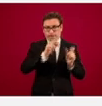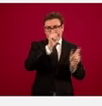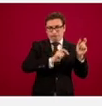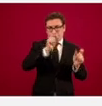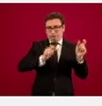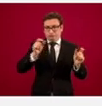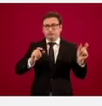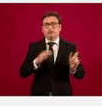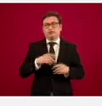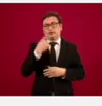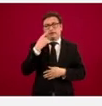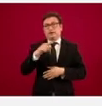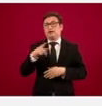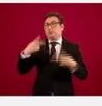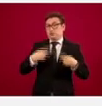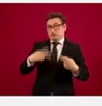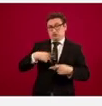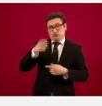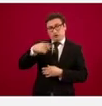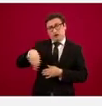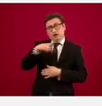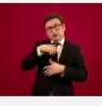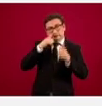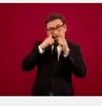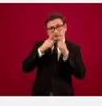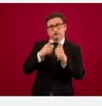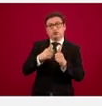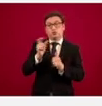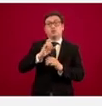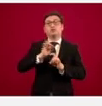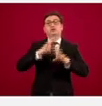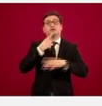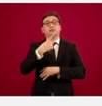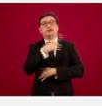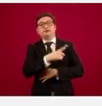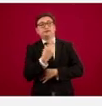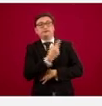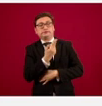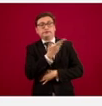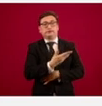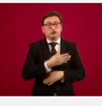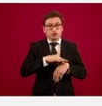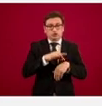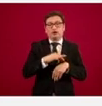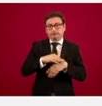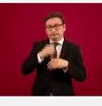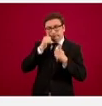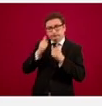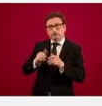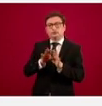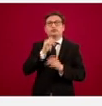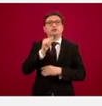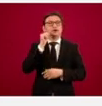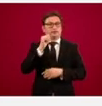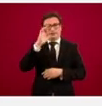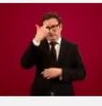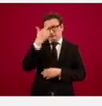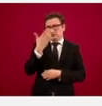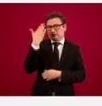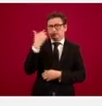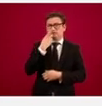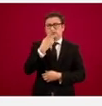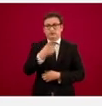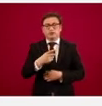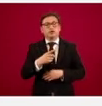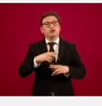58% of the patients are male, 42 are female. We also have on the left side